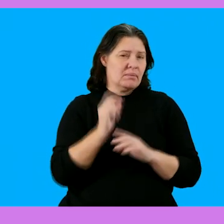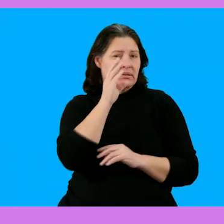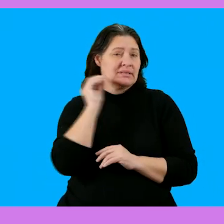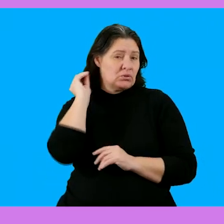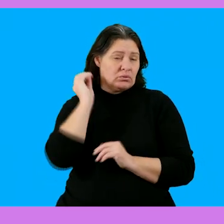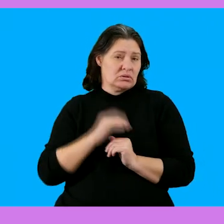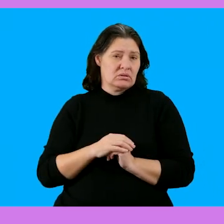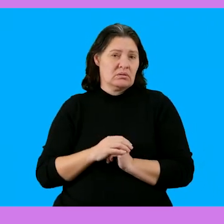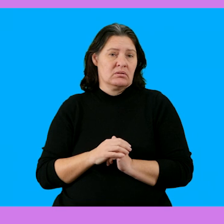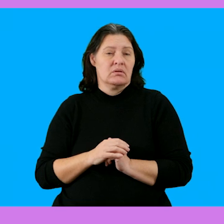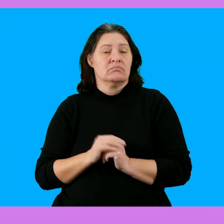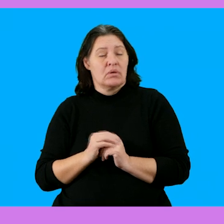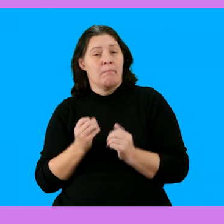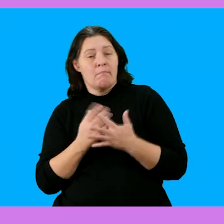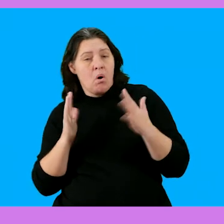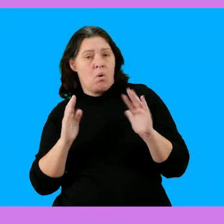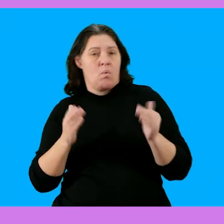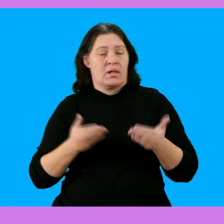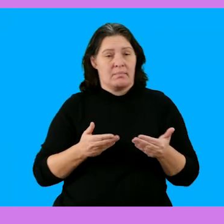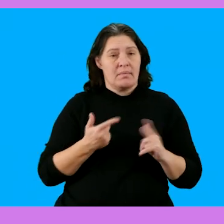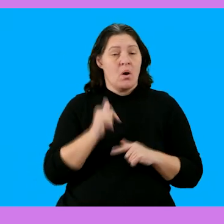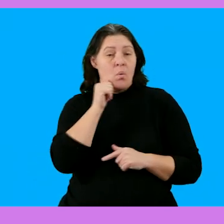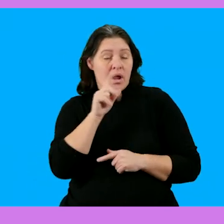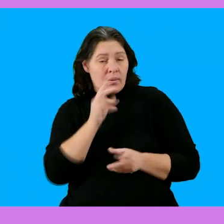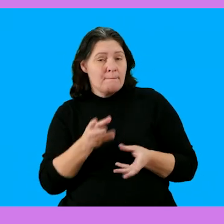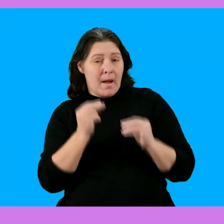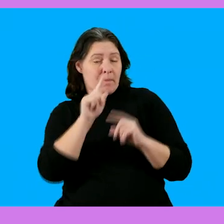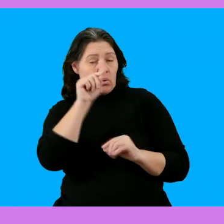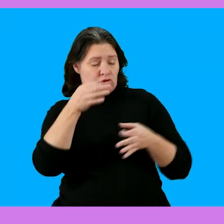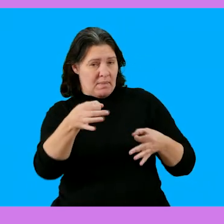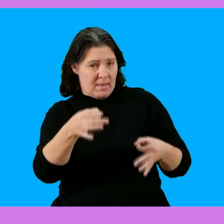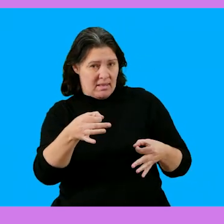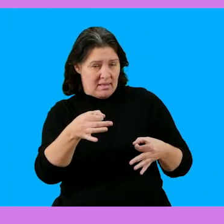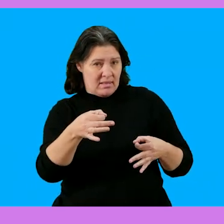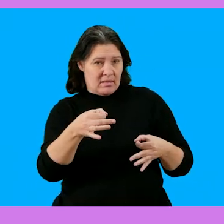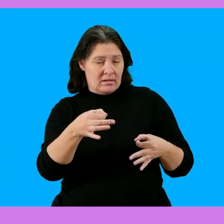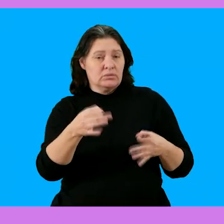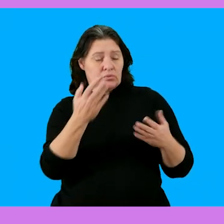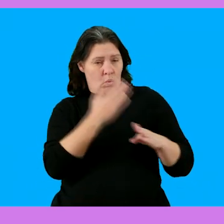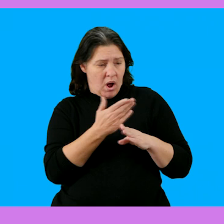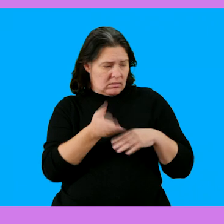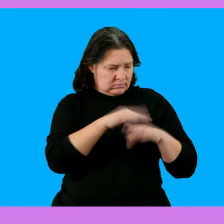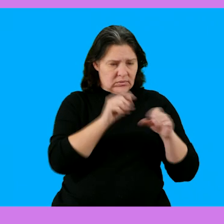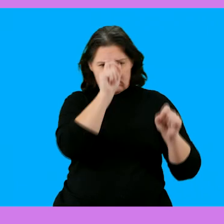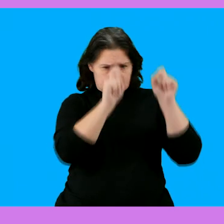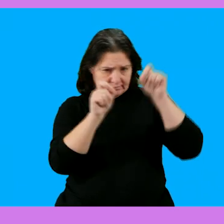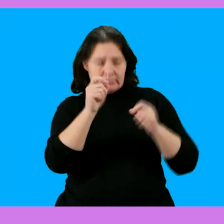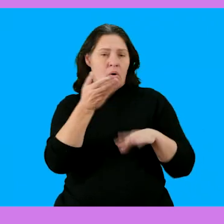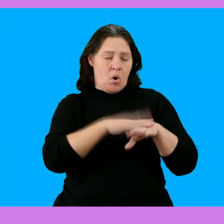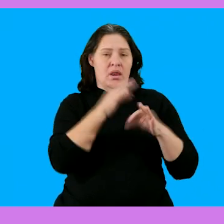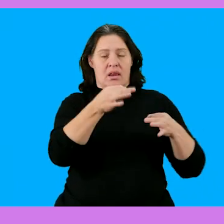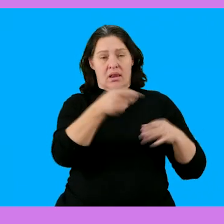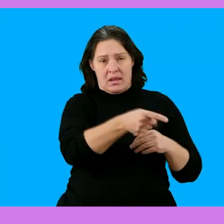guys, also take note, you are more than welcome that when you get your question paper to work on it, make it a